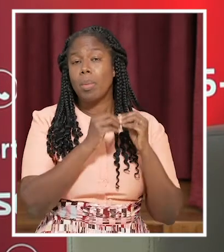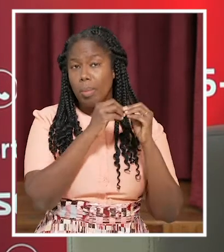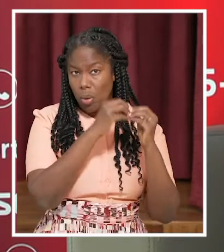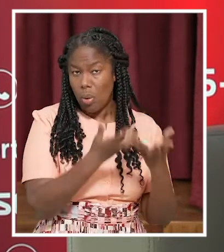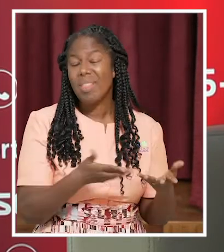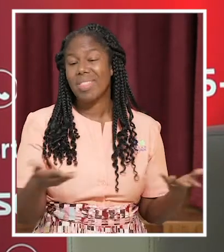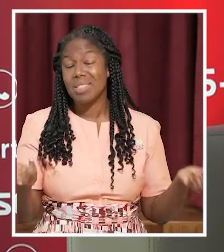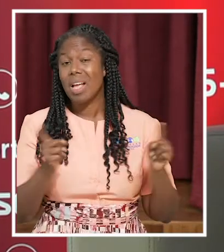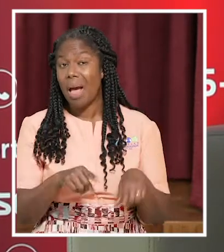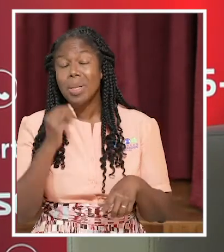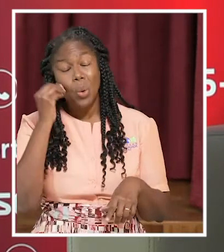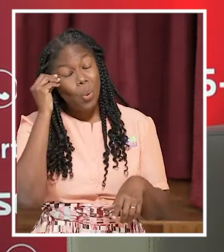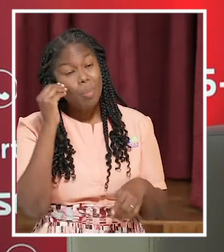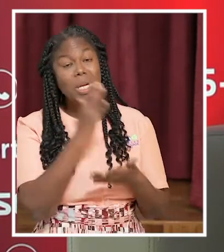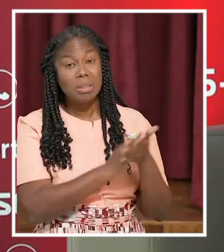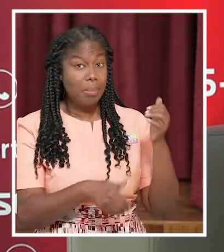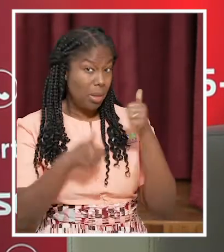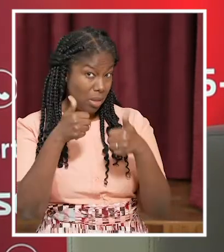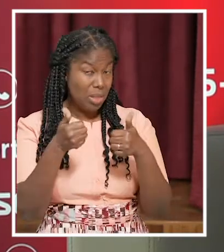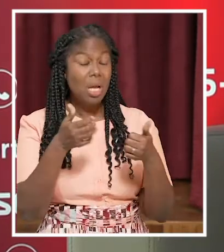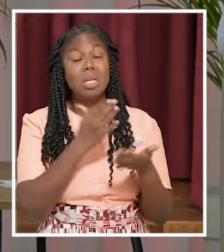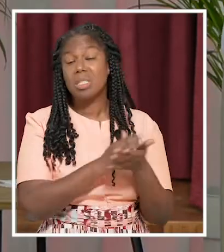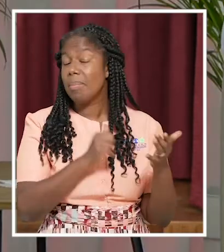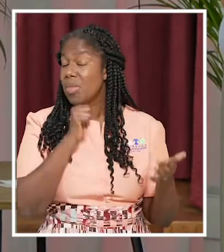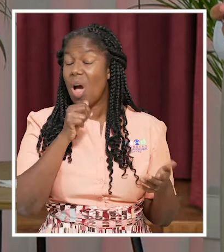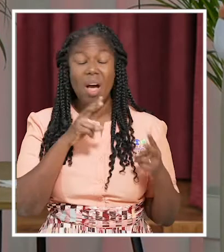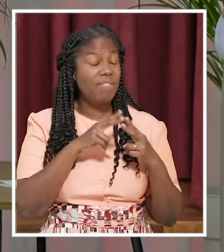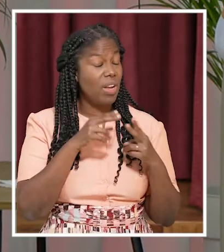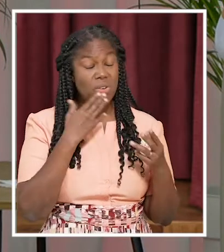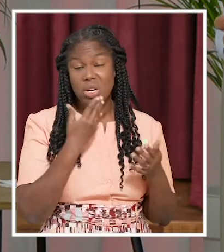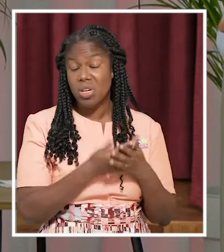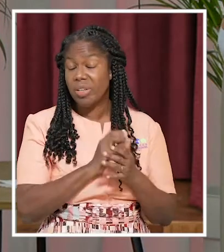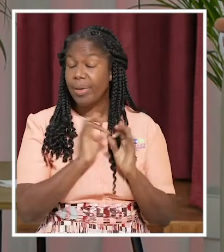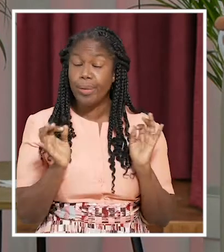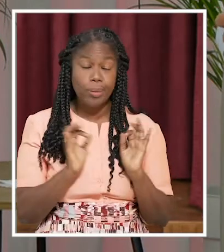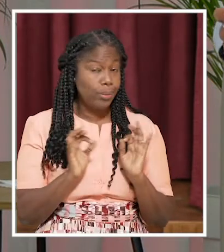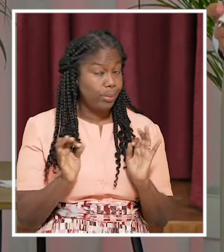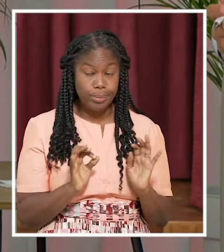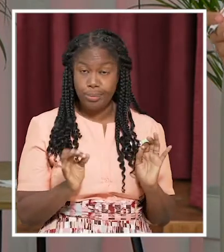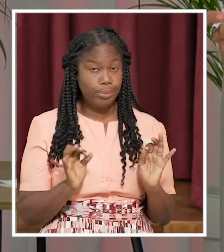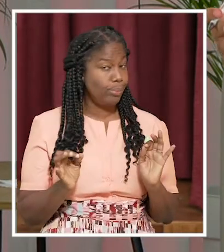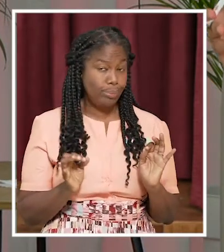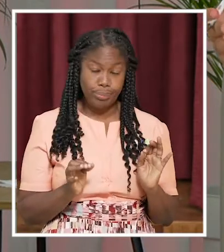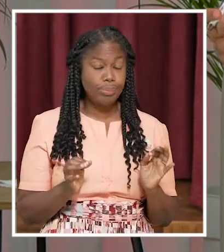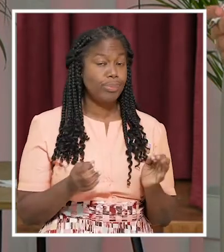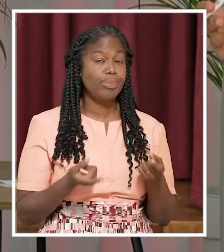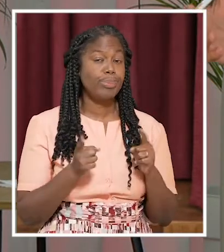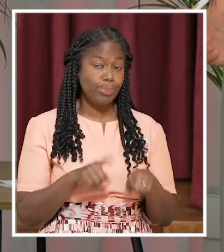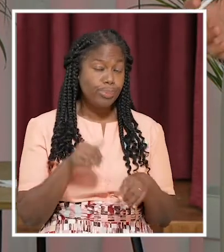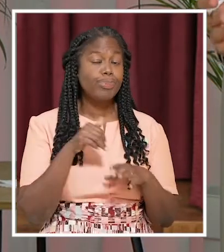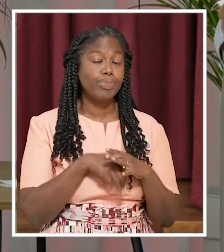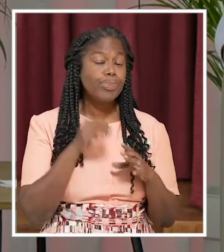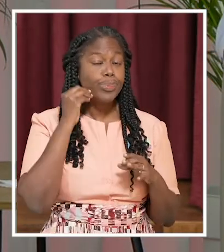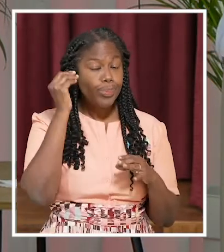can happen and not so good things. Because I now come into that too, in terms of relationships. And Doc, you would be able to speak on this